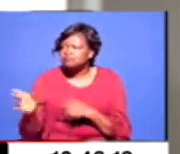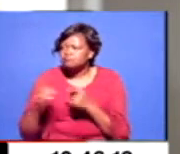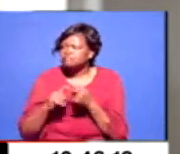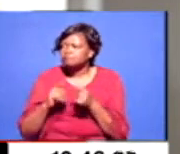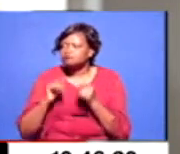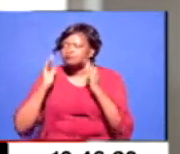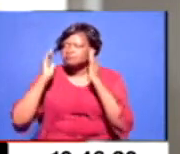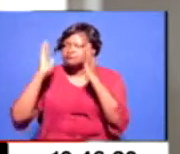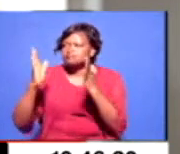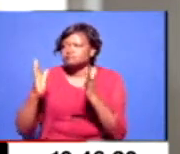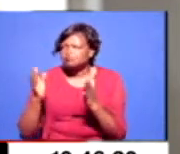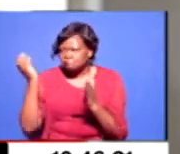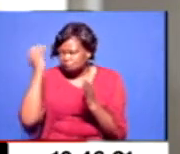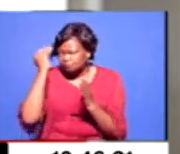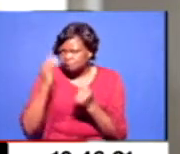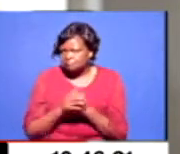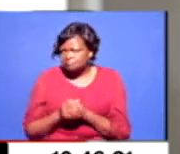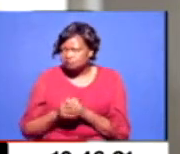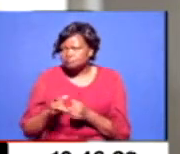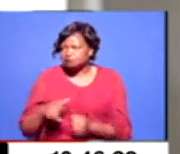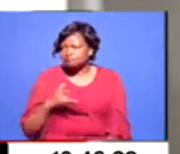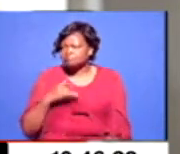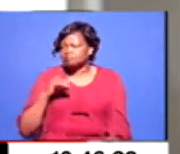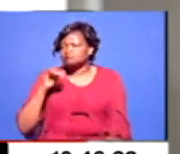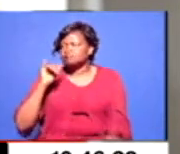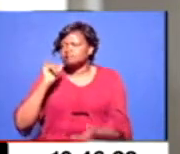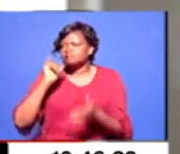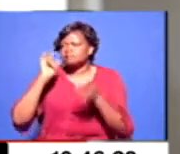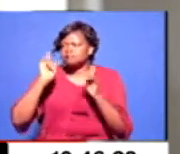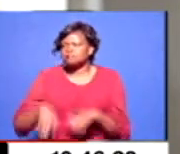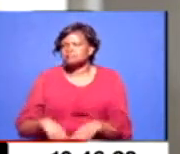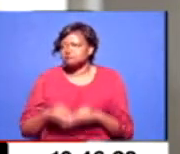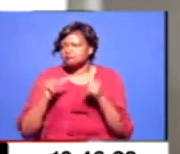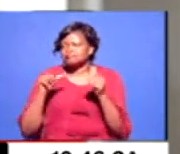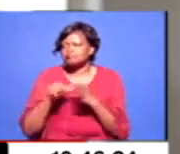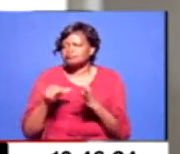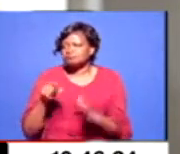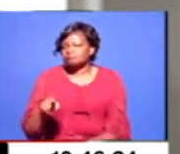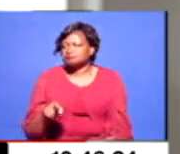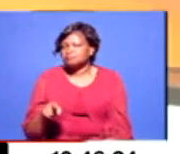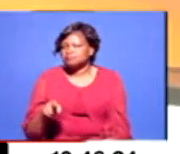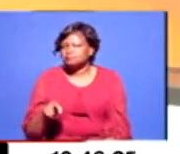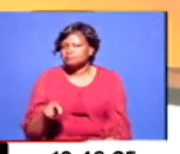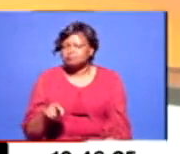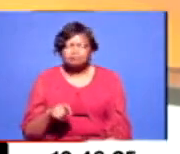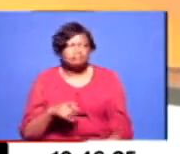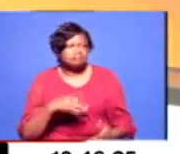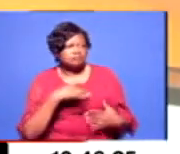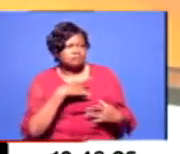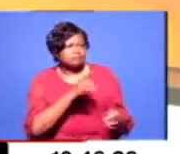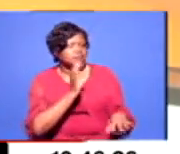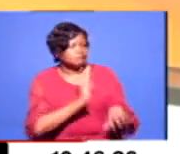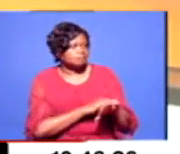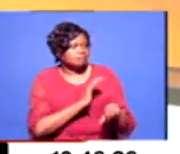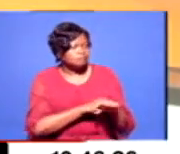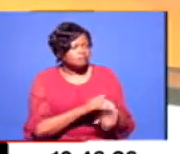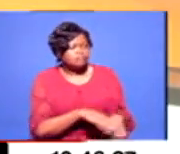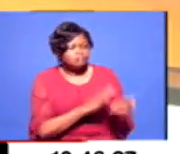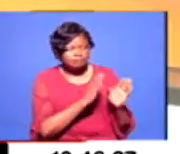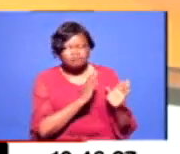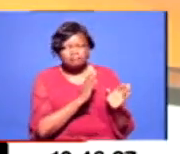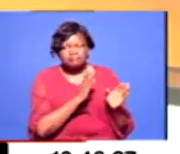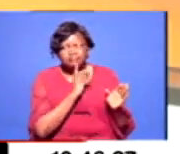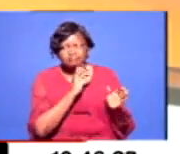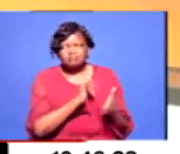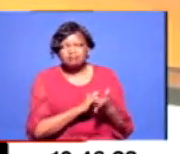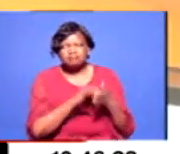focus on their studies. Mm-hmm. I feel we should do something about that. It's a very interesting and a very good way to bring it out, that we can